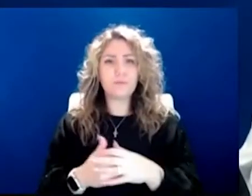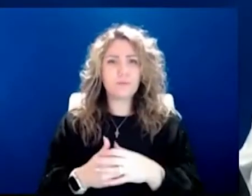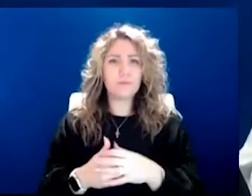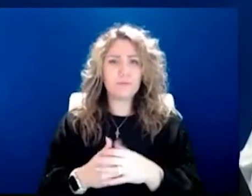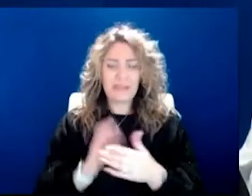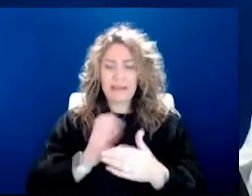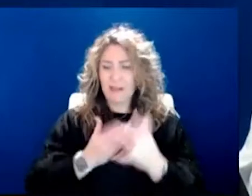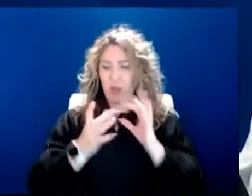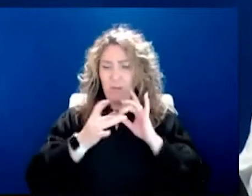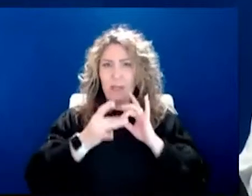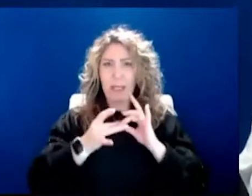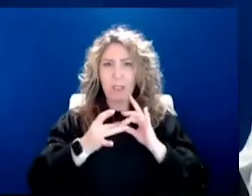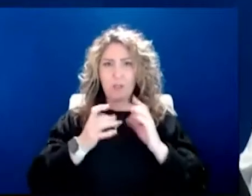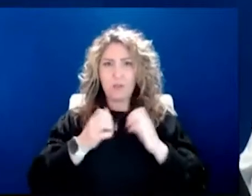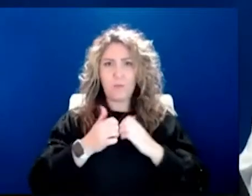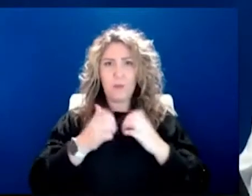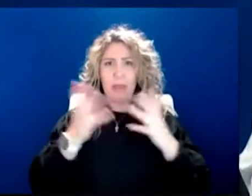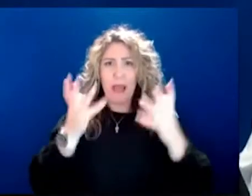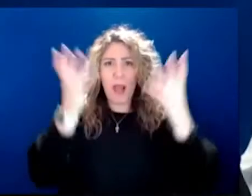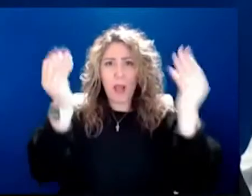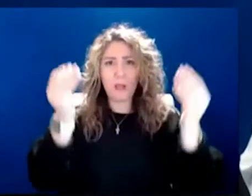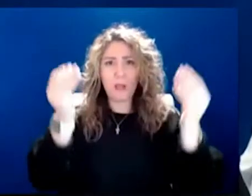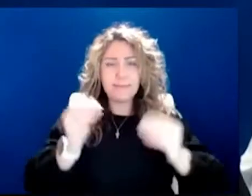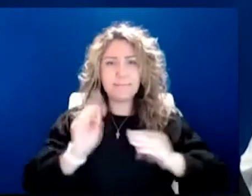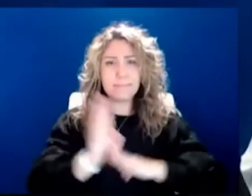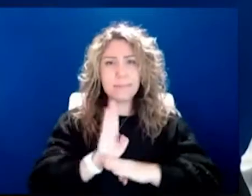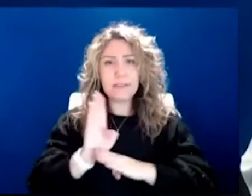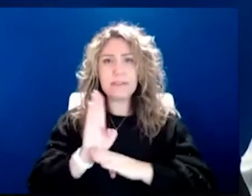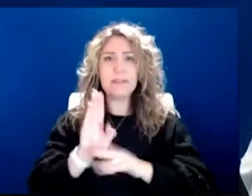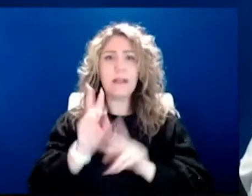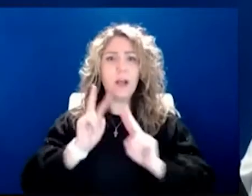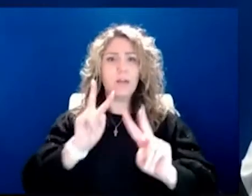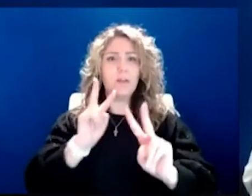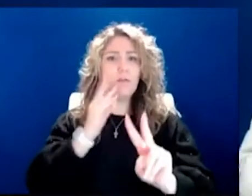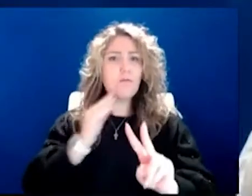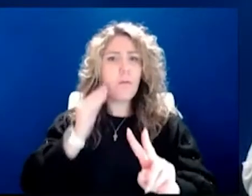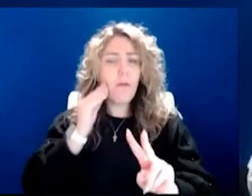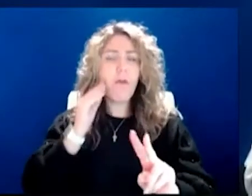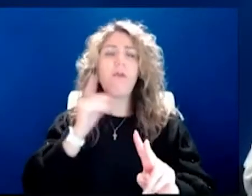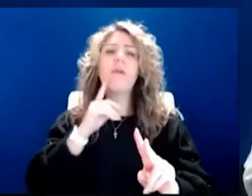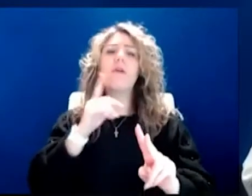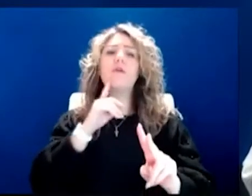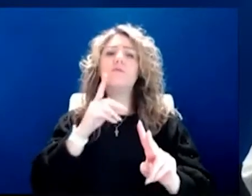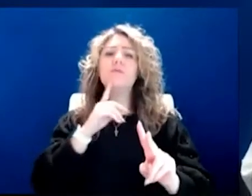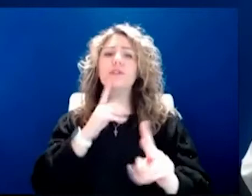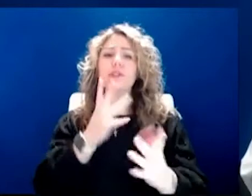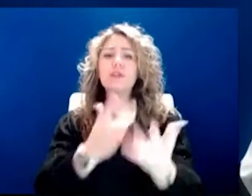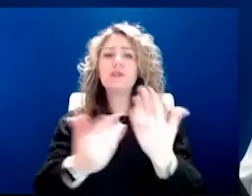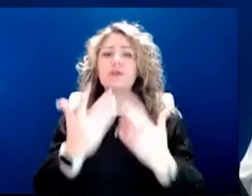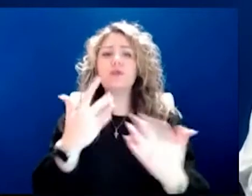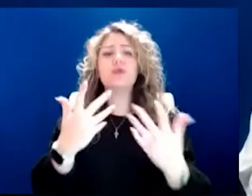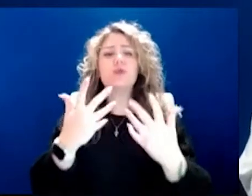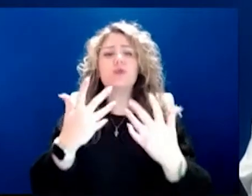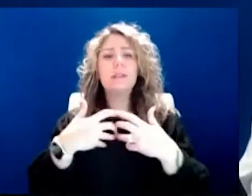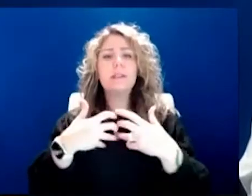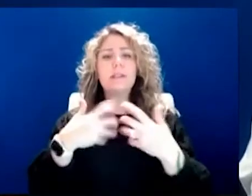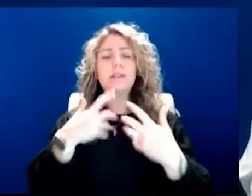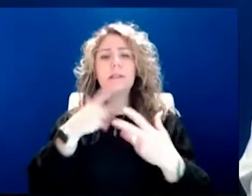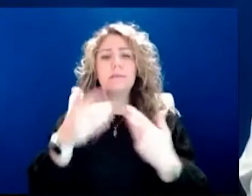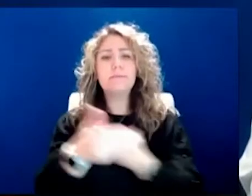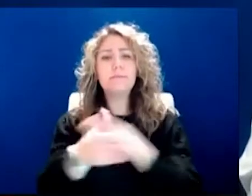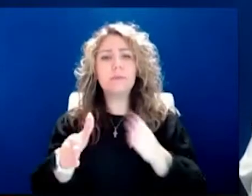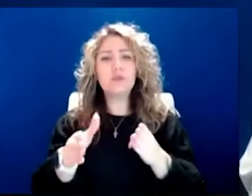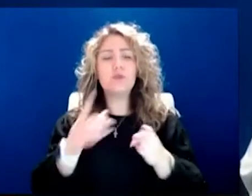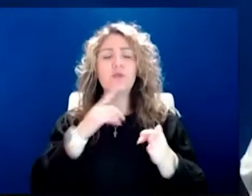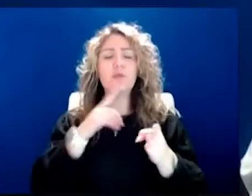with our outside companies, our funeral homes, our crematories, just so everybody knows we're in this together, but just to make everything run in a full